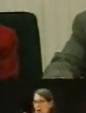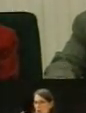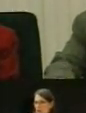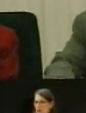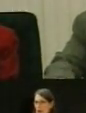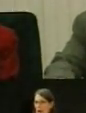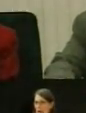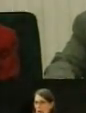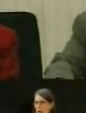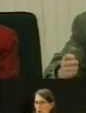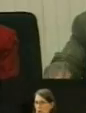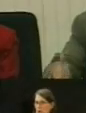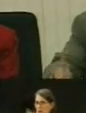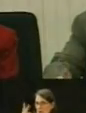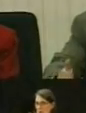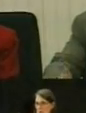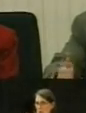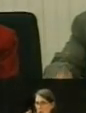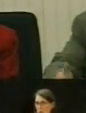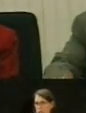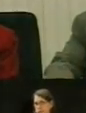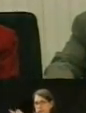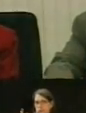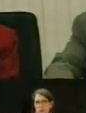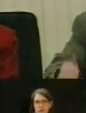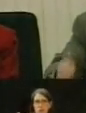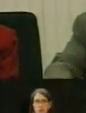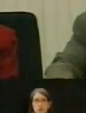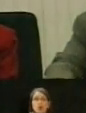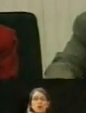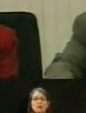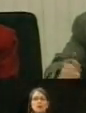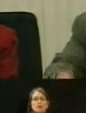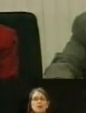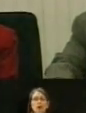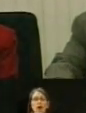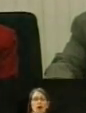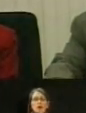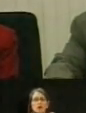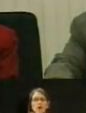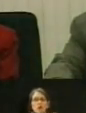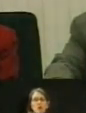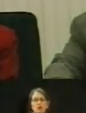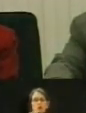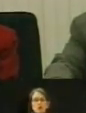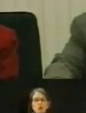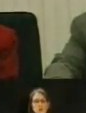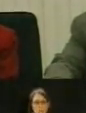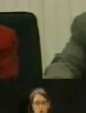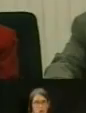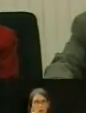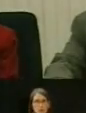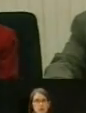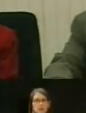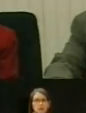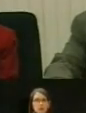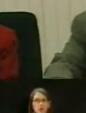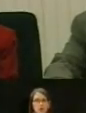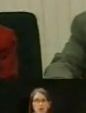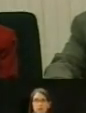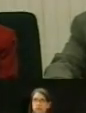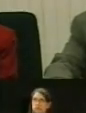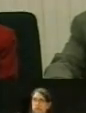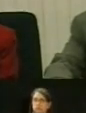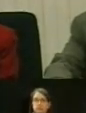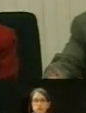authority to. I think we need to let the legal process work. I think that's what we've needed to do from the very beginning. And I think that this